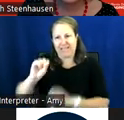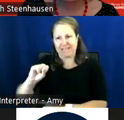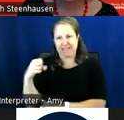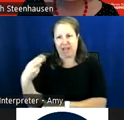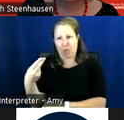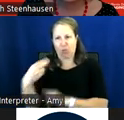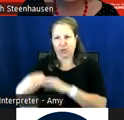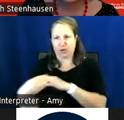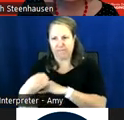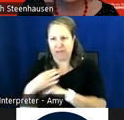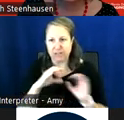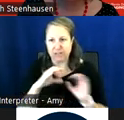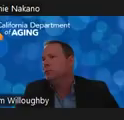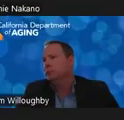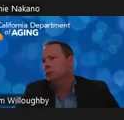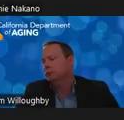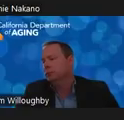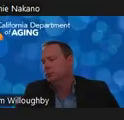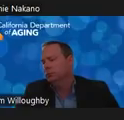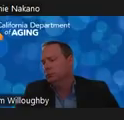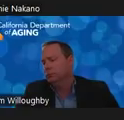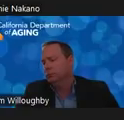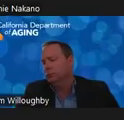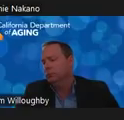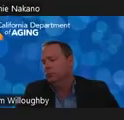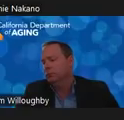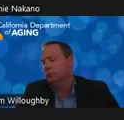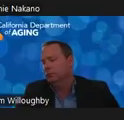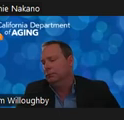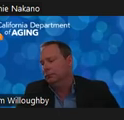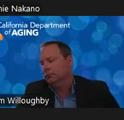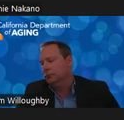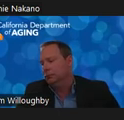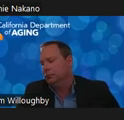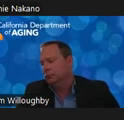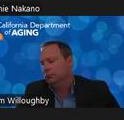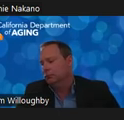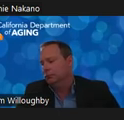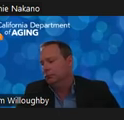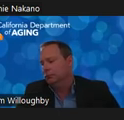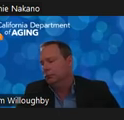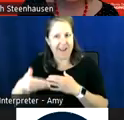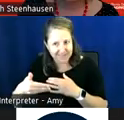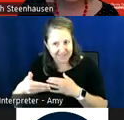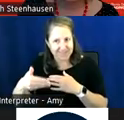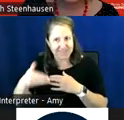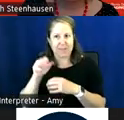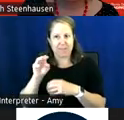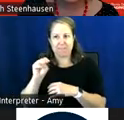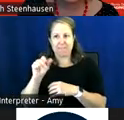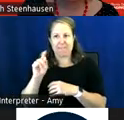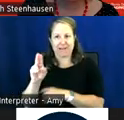out the next few few years of initiatives in the next iteration of the master plan so at this point i'm going to